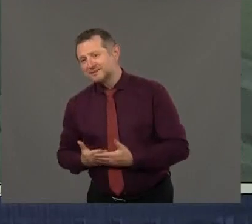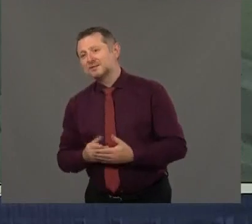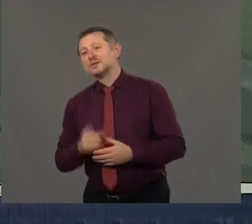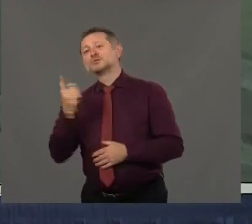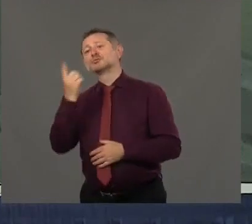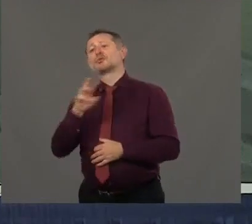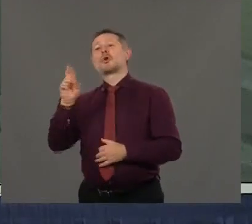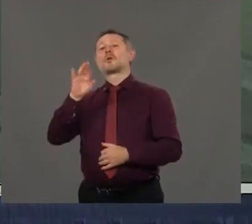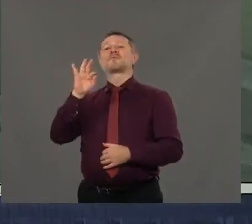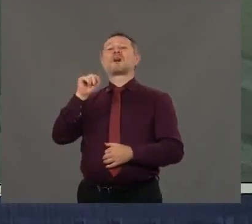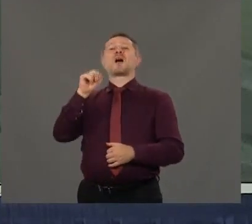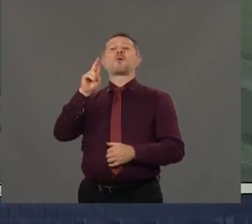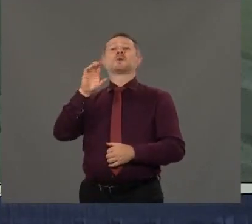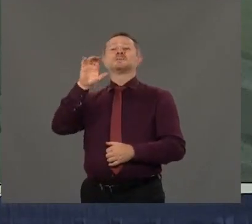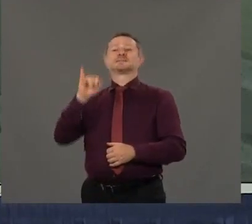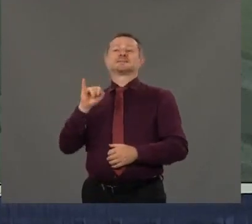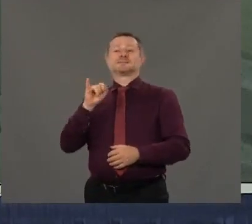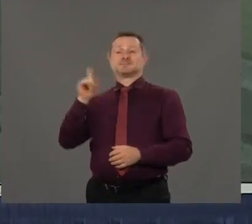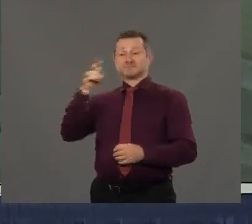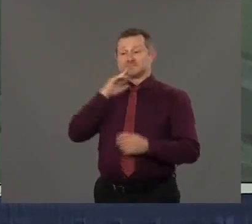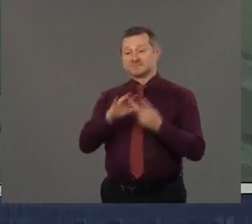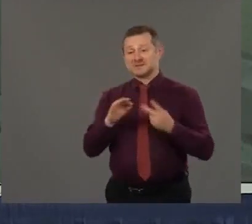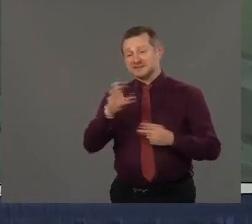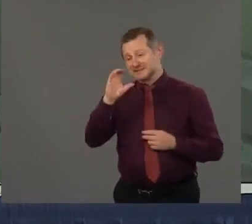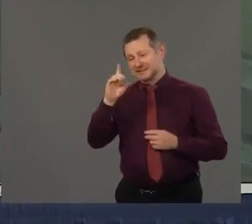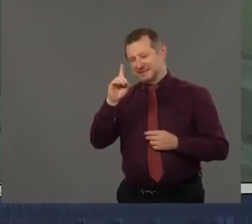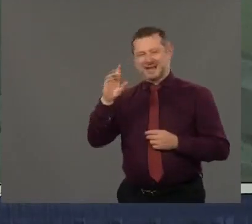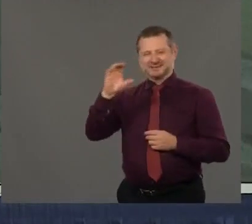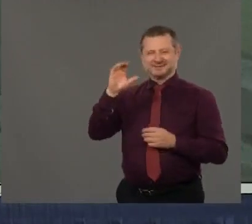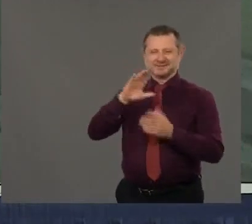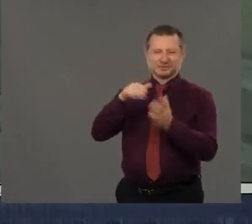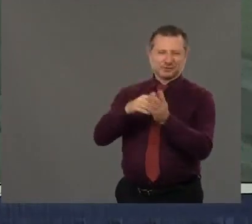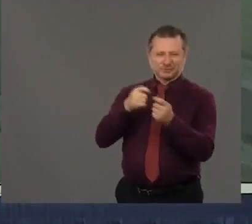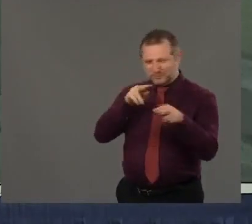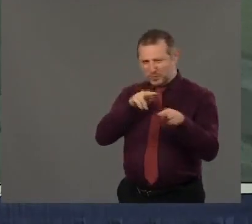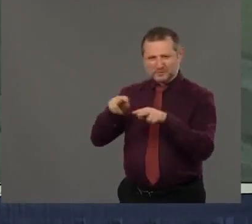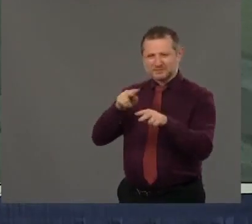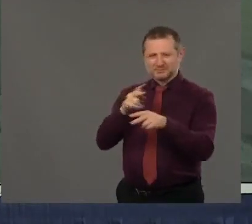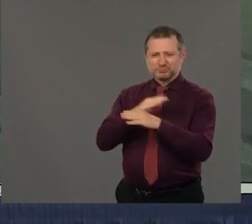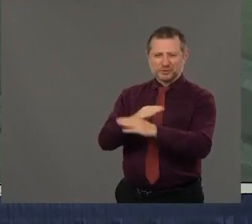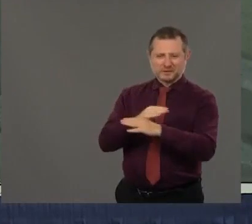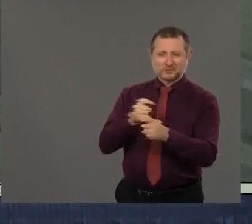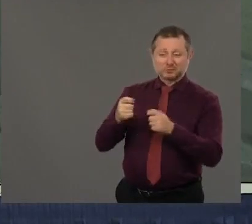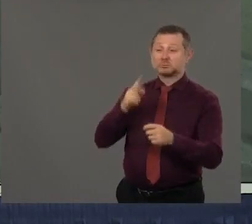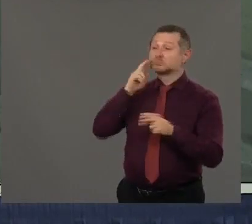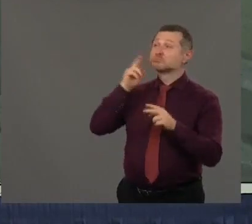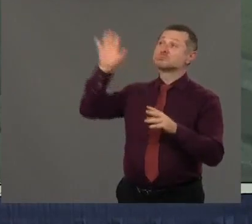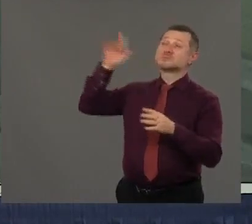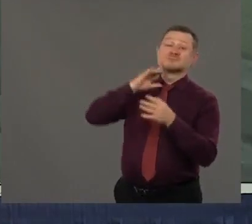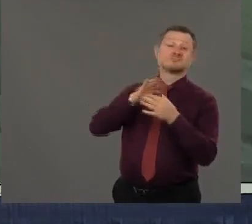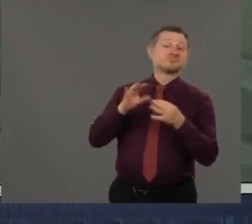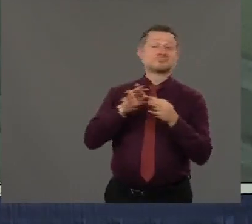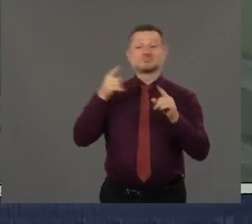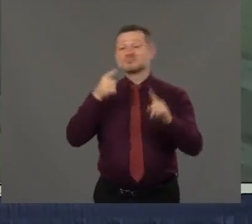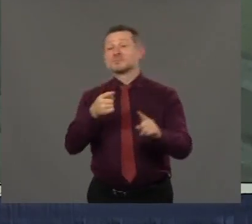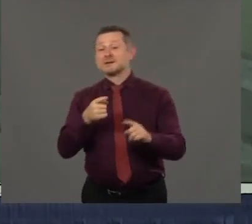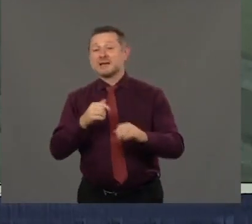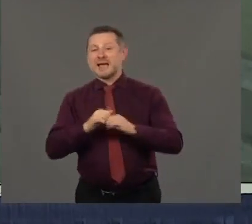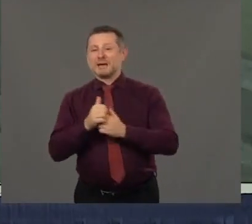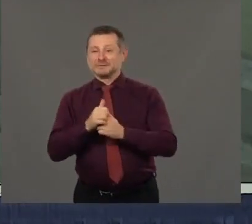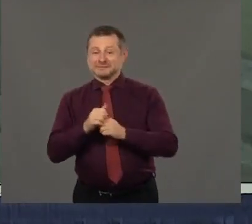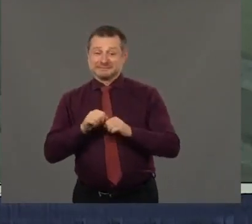this. CDC head said this. The main driver was the virus came from